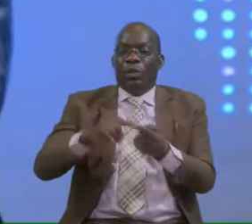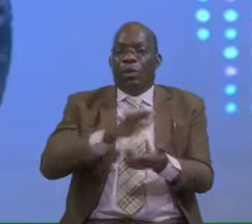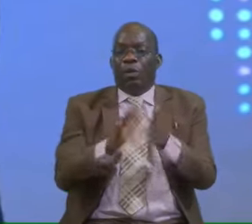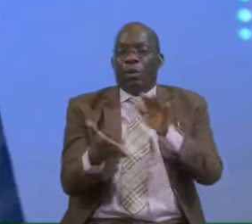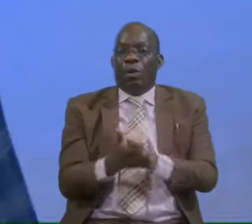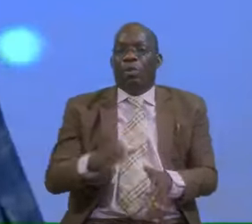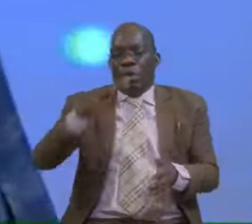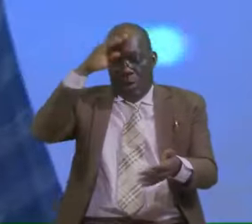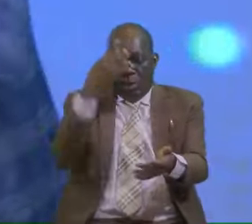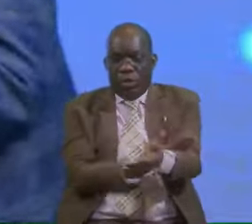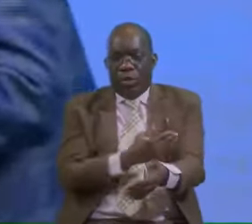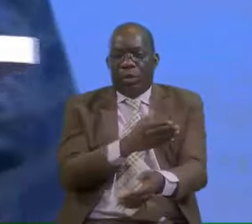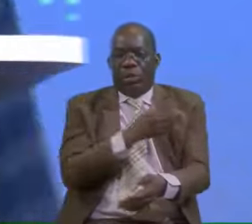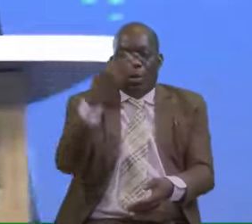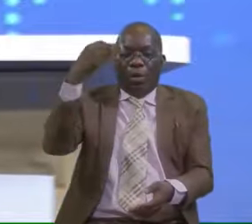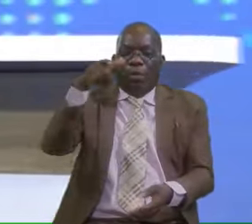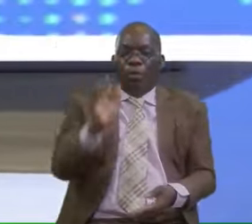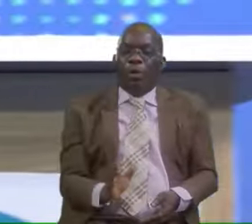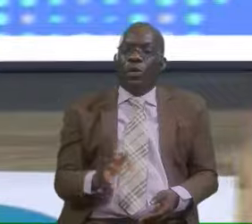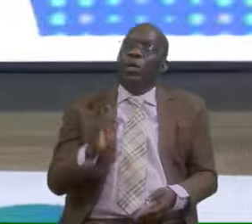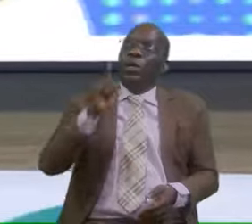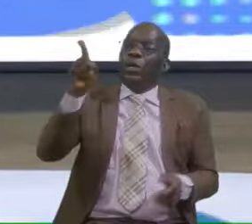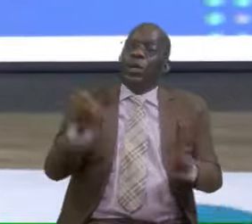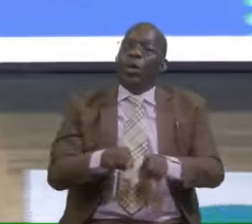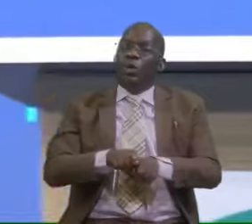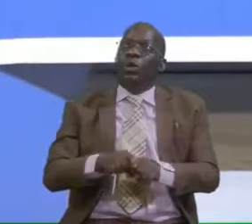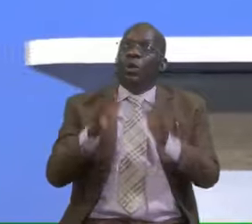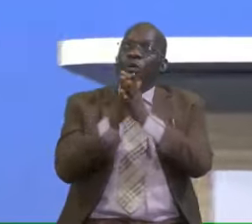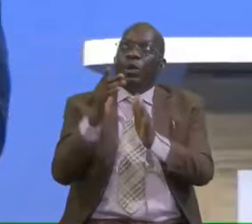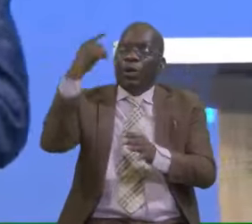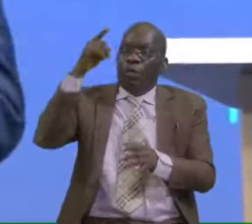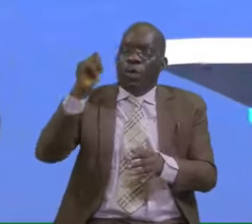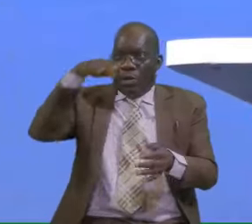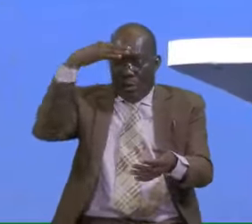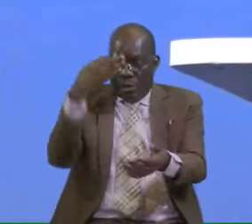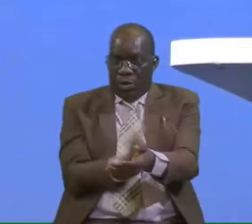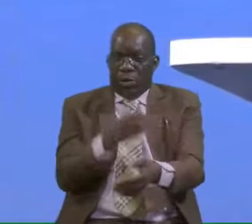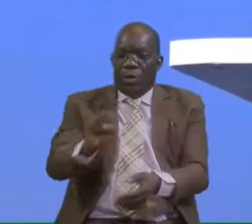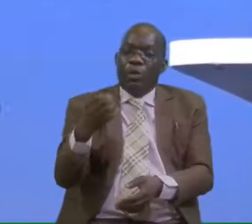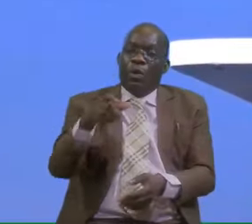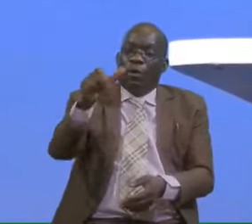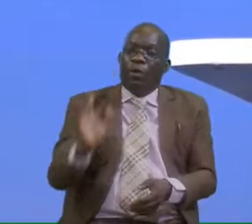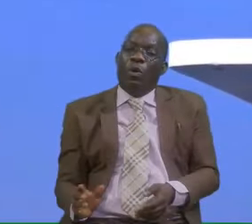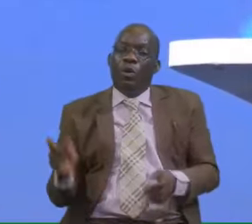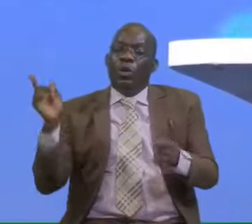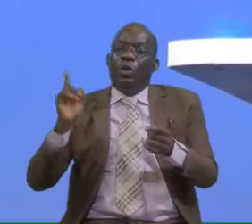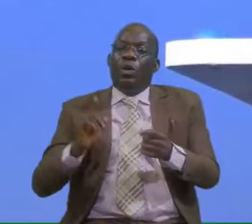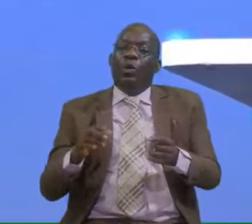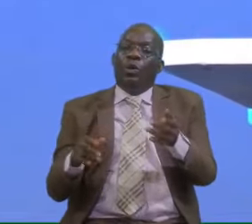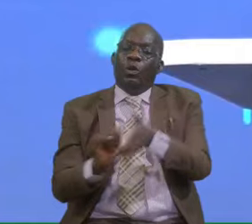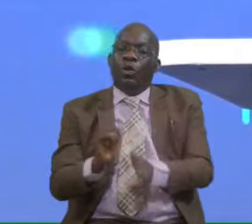God. He also prays for the sons of God, those who are already in the family of God. He prays for